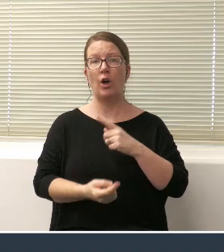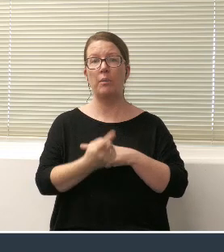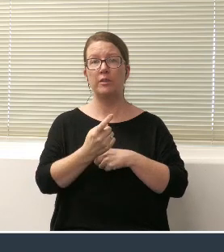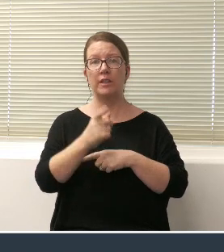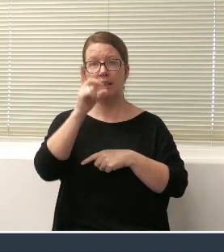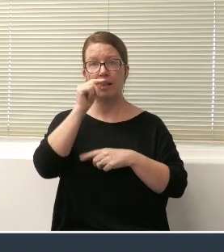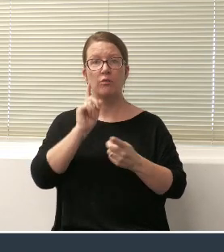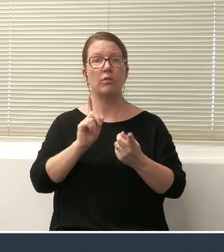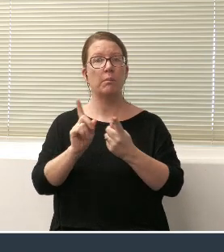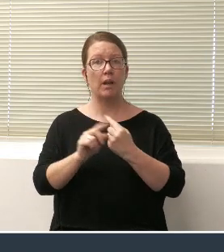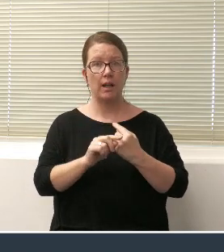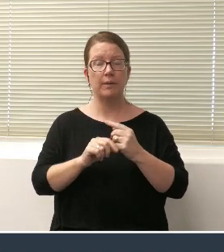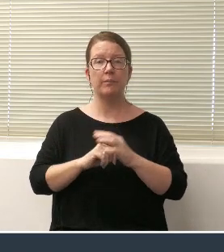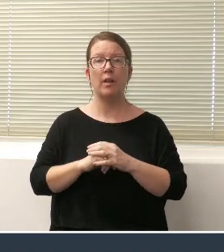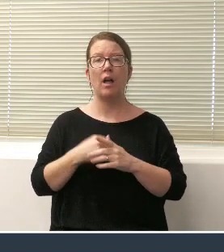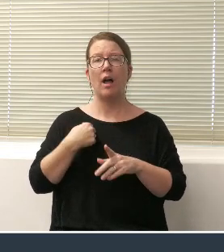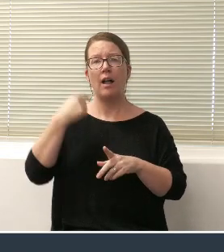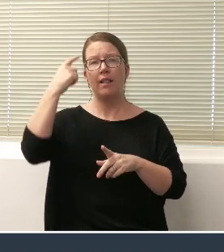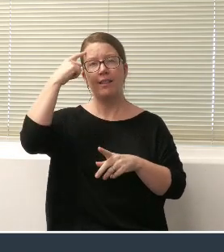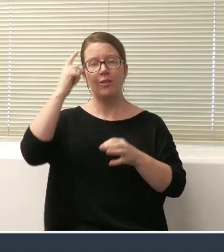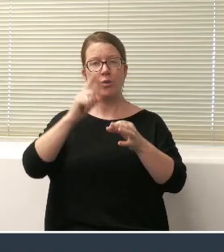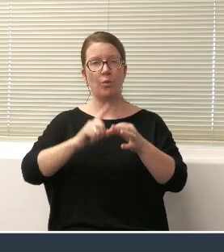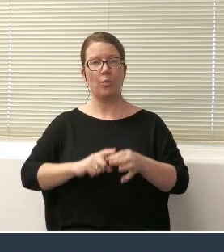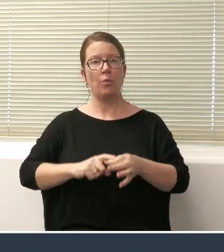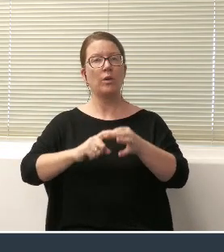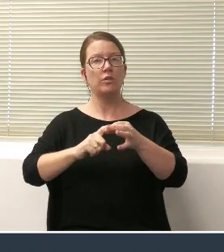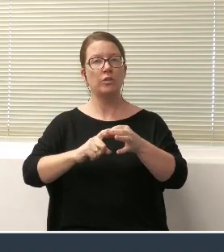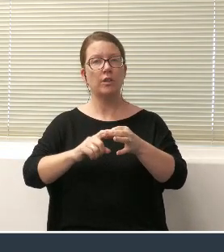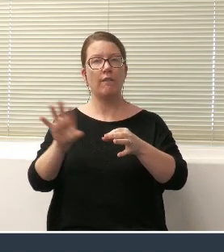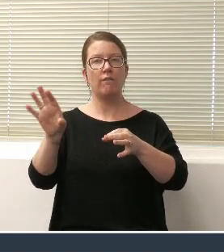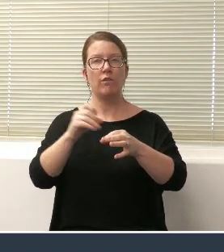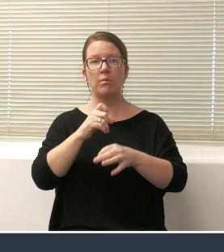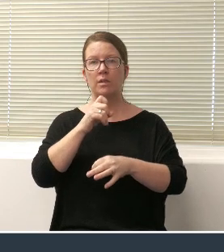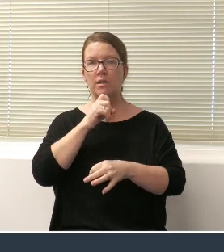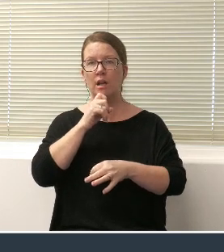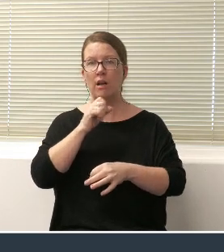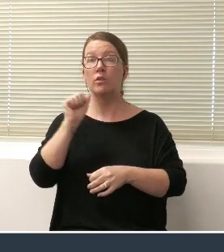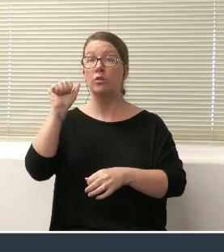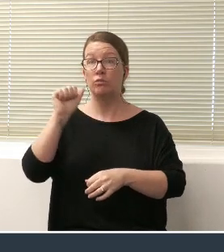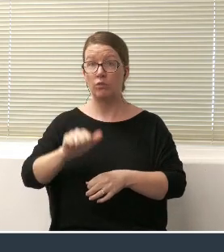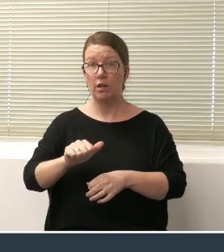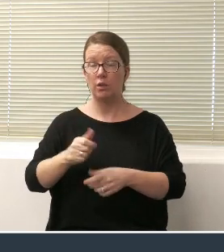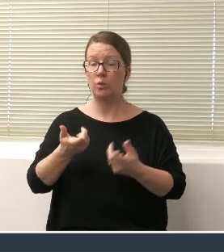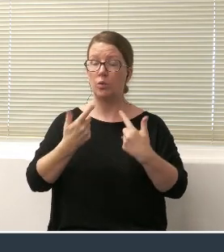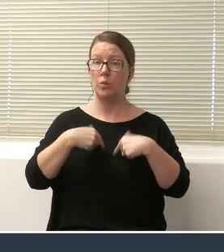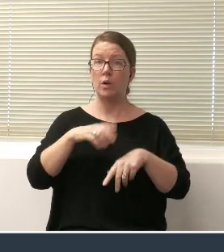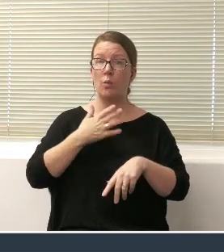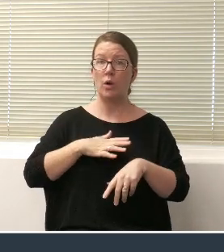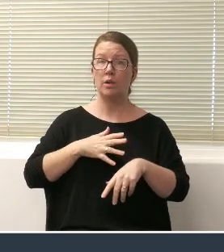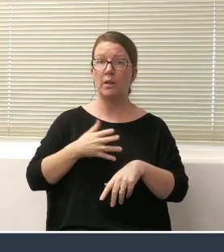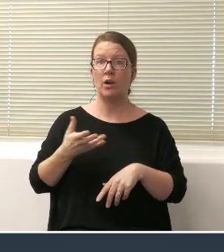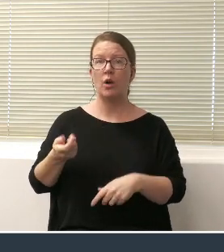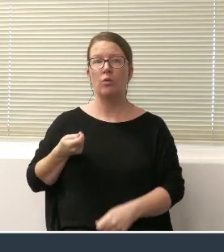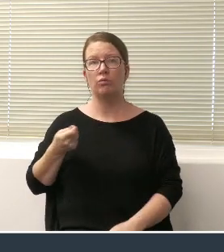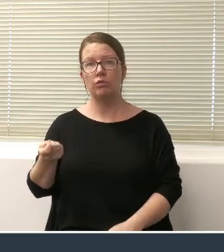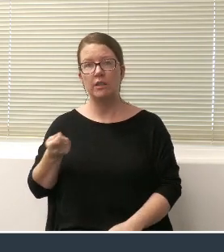to write a reply. I think that the question that's posed to us first by staff is the right one. Do we want to be a renter or